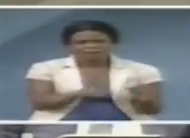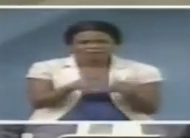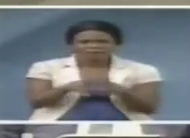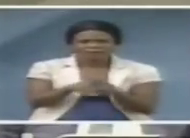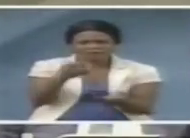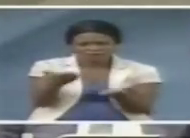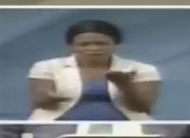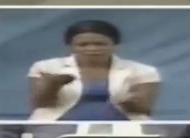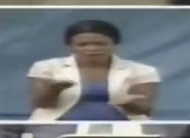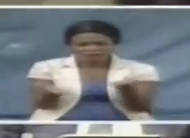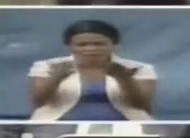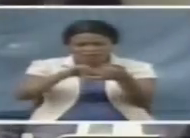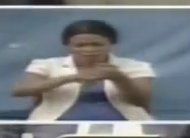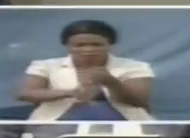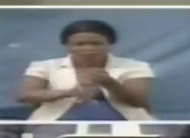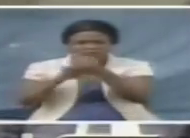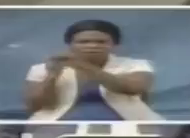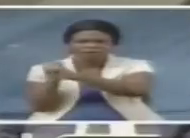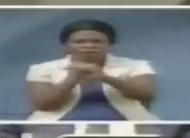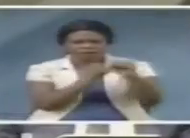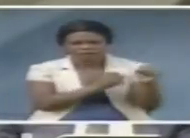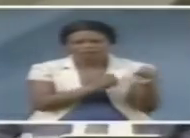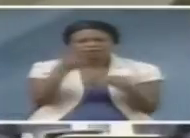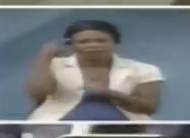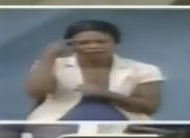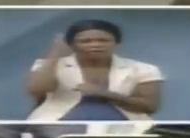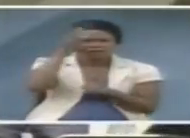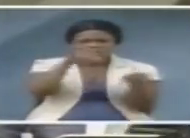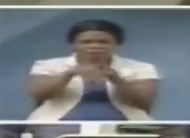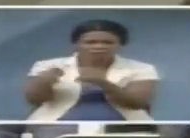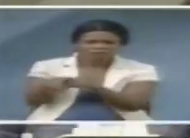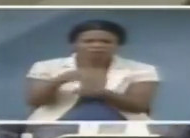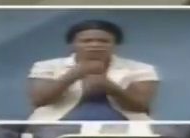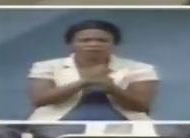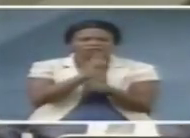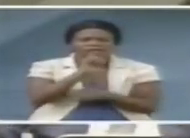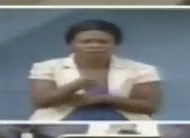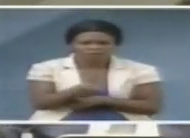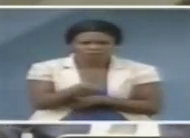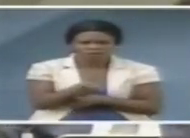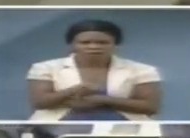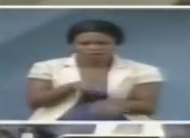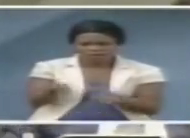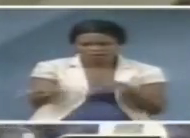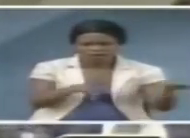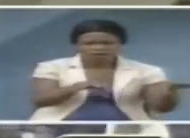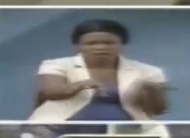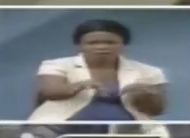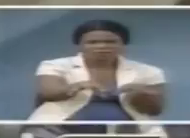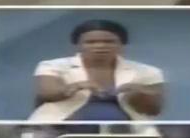and policy consistency, while scaling up social protection. Government will also